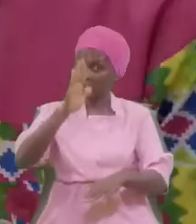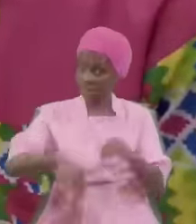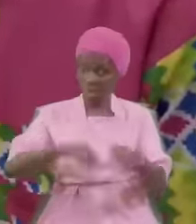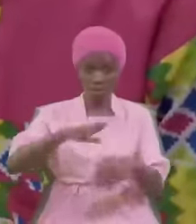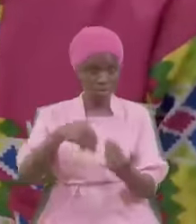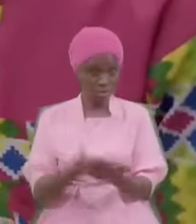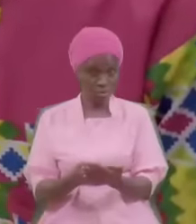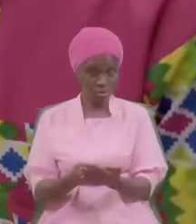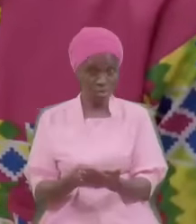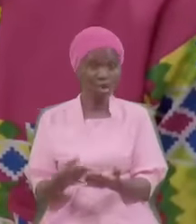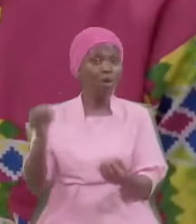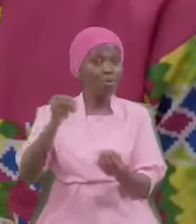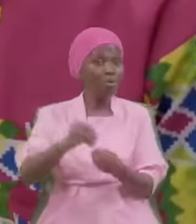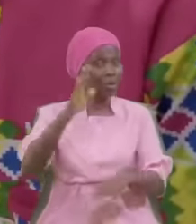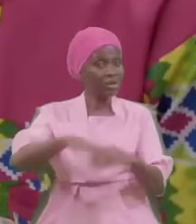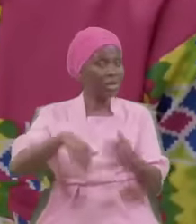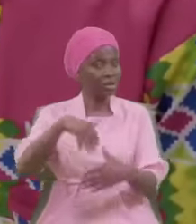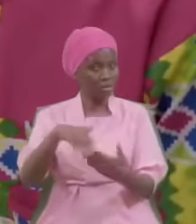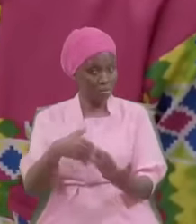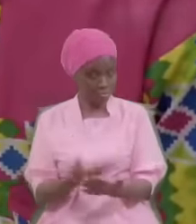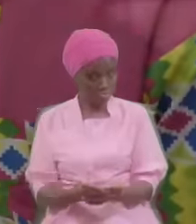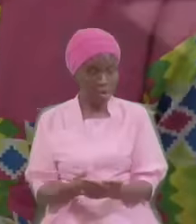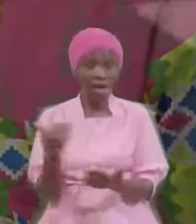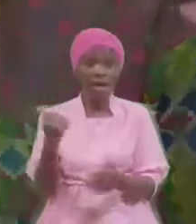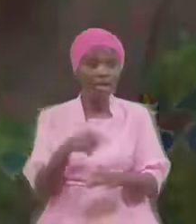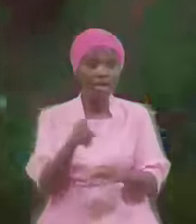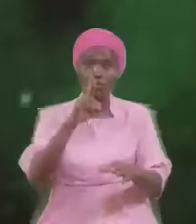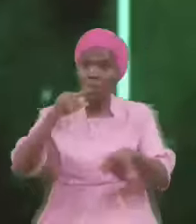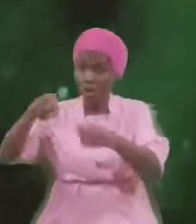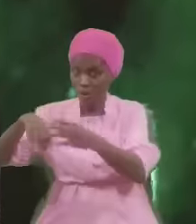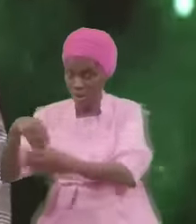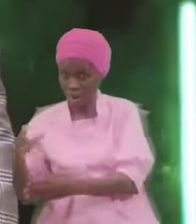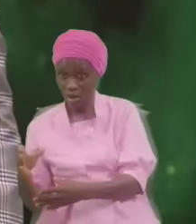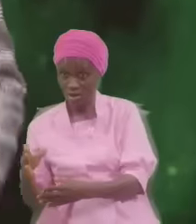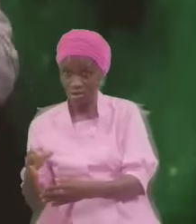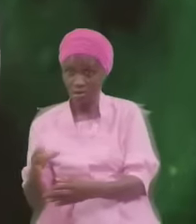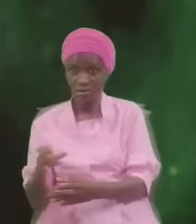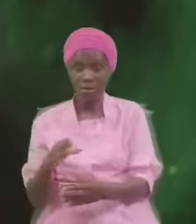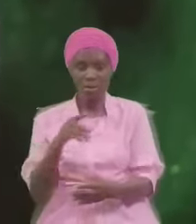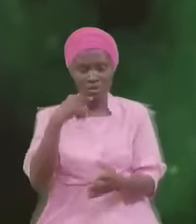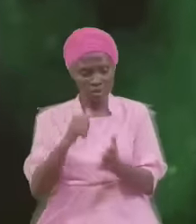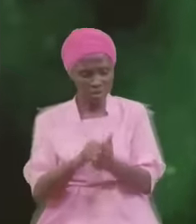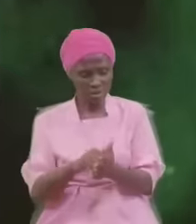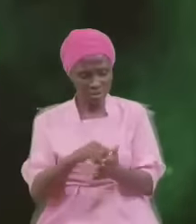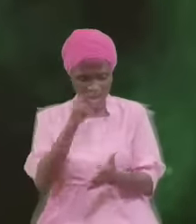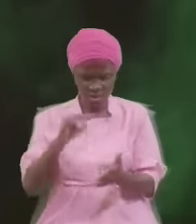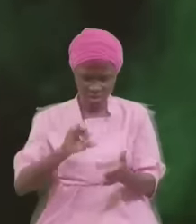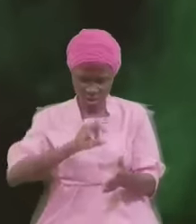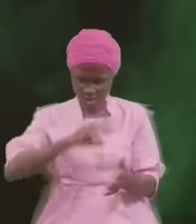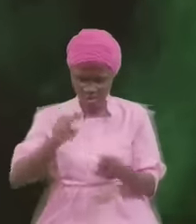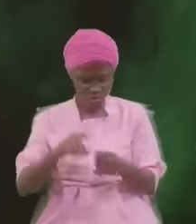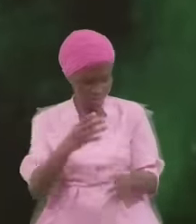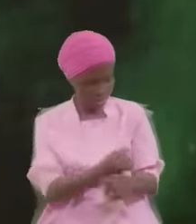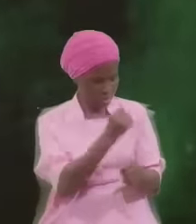above all. Anytime you are going out, you need to take this and take this and take this. Remember, after you've taken every